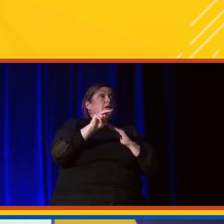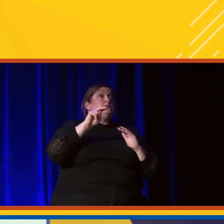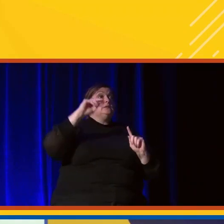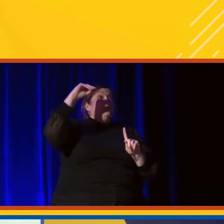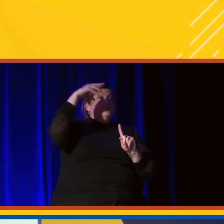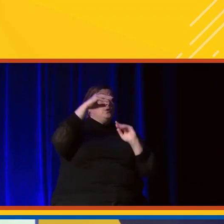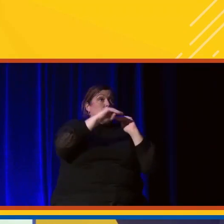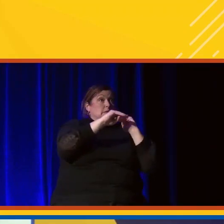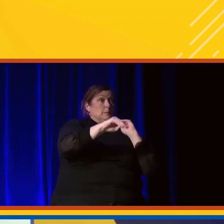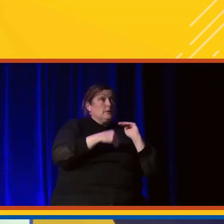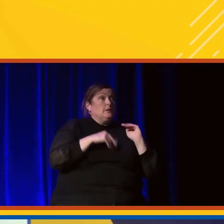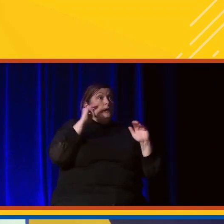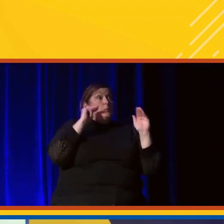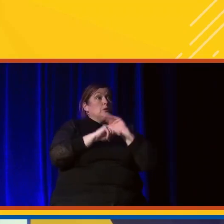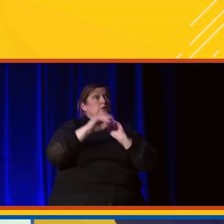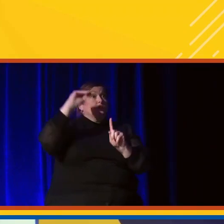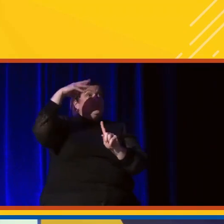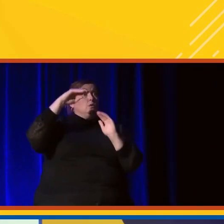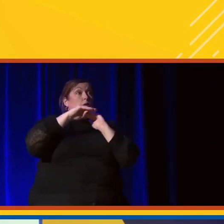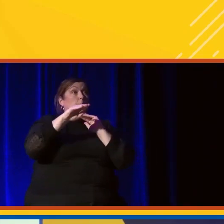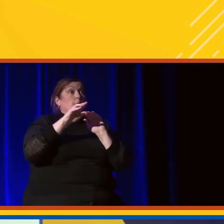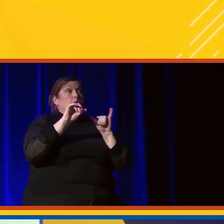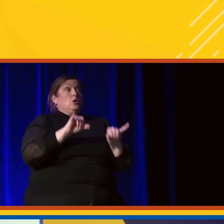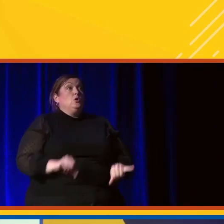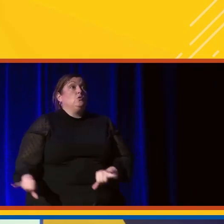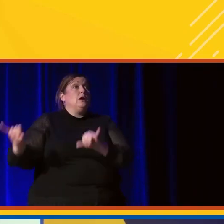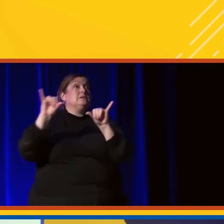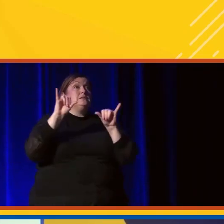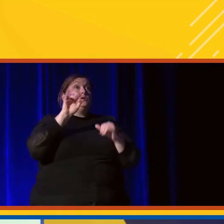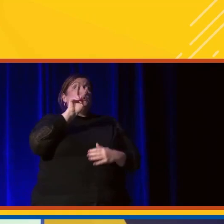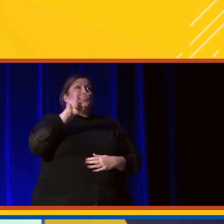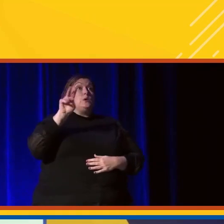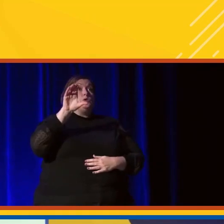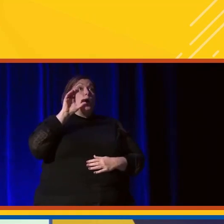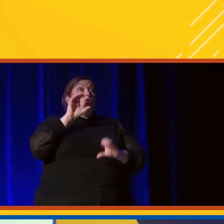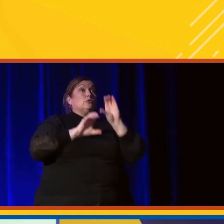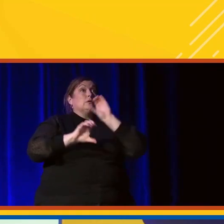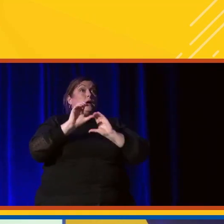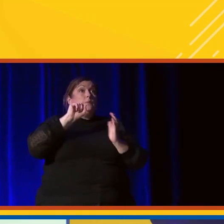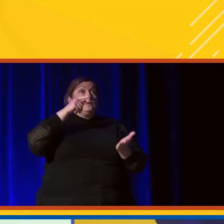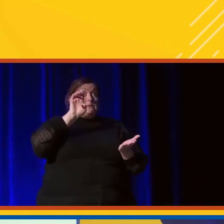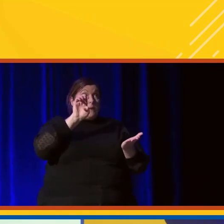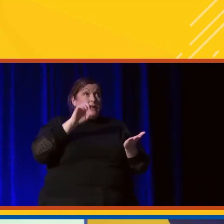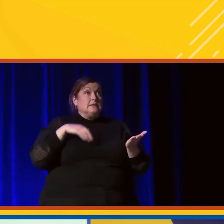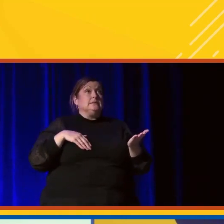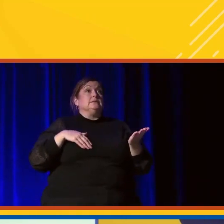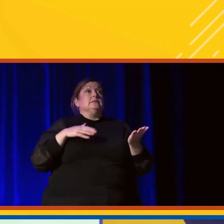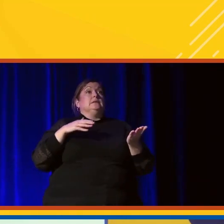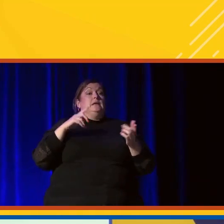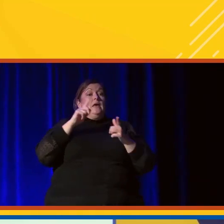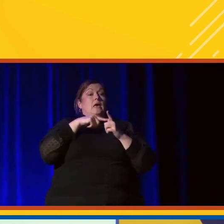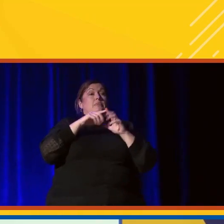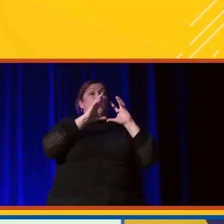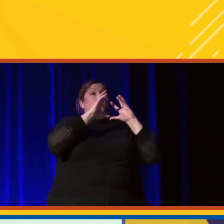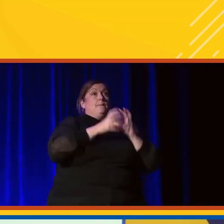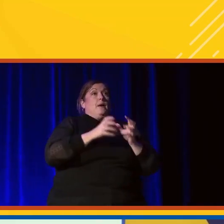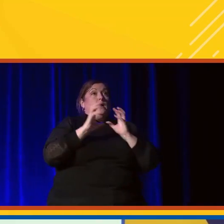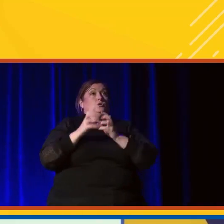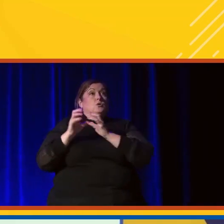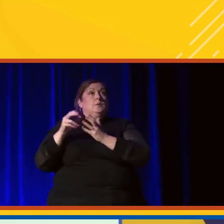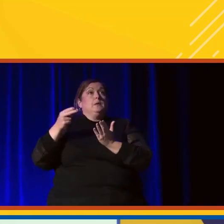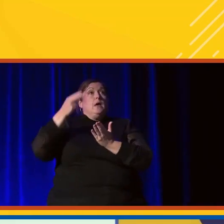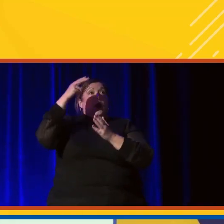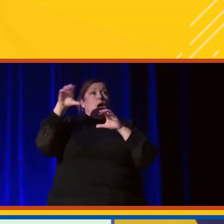photostability. We then predicted photostabilities across the entire 2,200 chemical space. And then we batched these into groups of